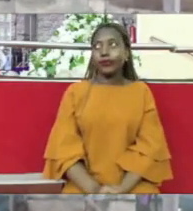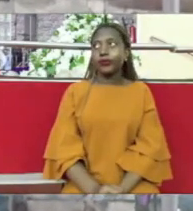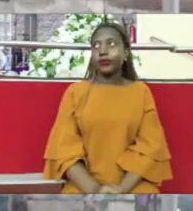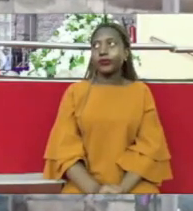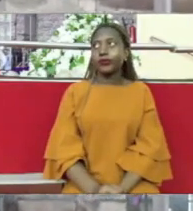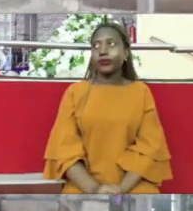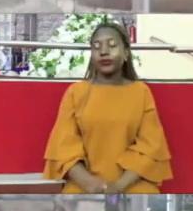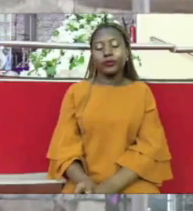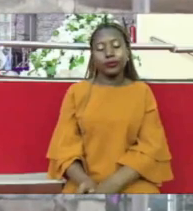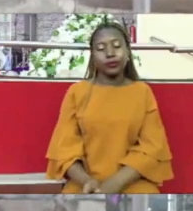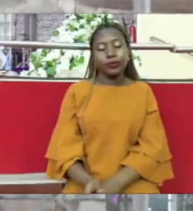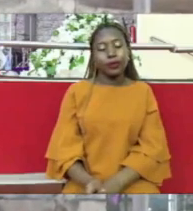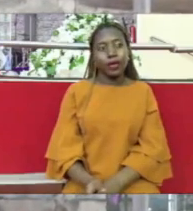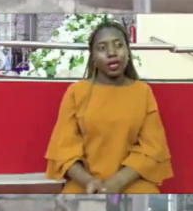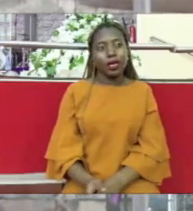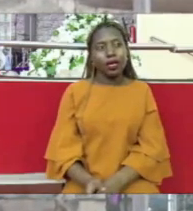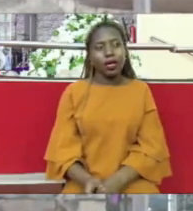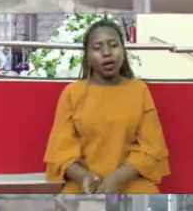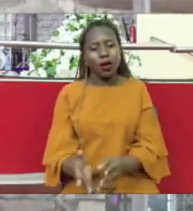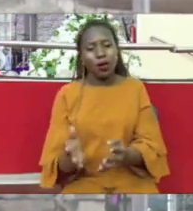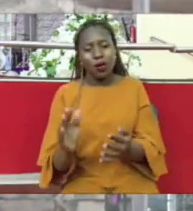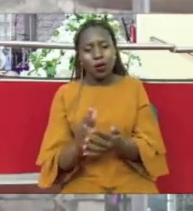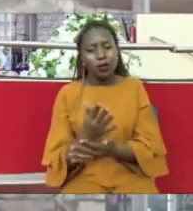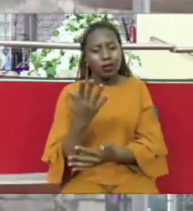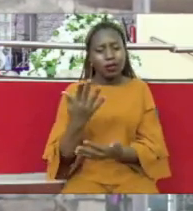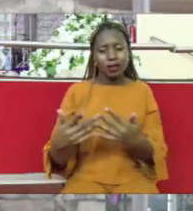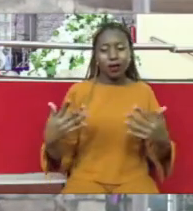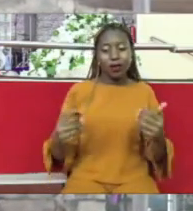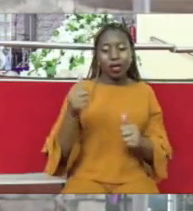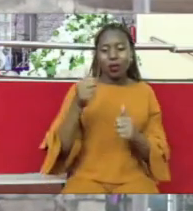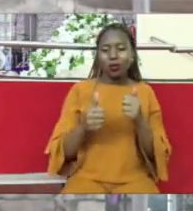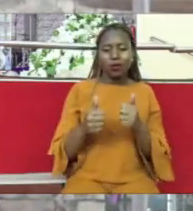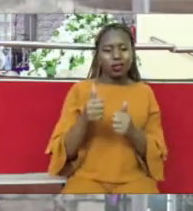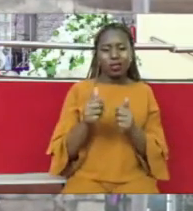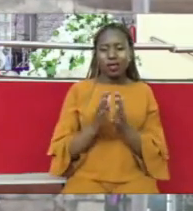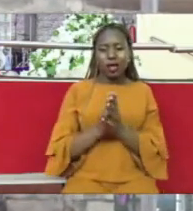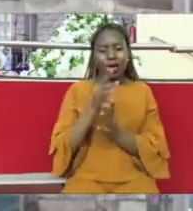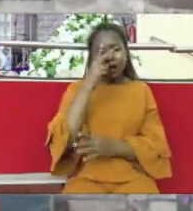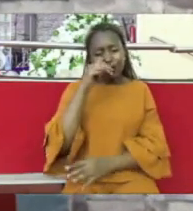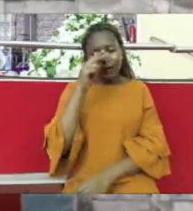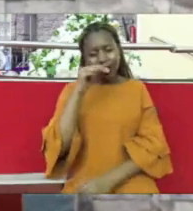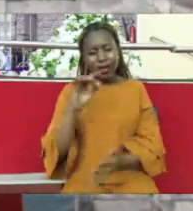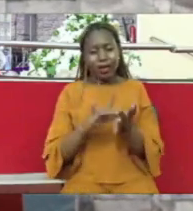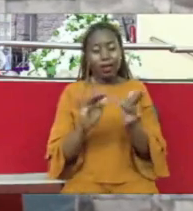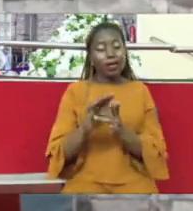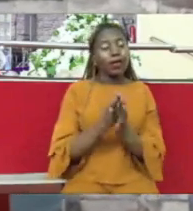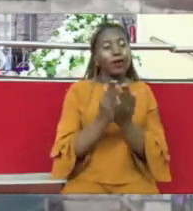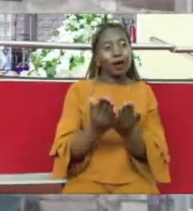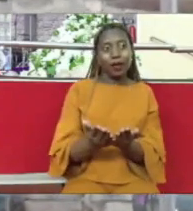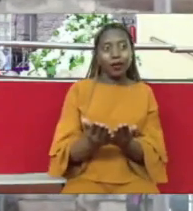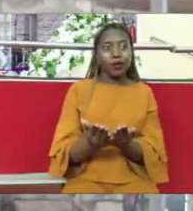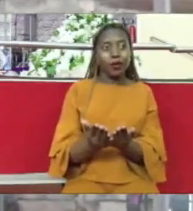Now, something else that is very strange in that scripture is that the scripture does not tell us